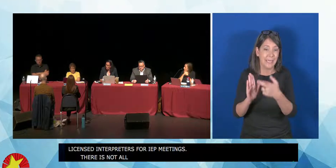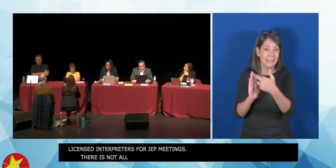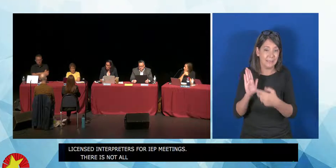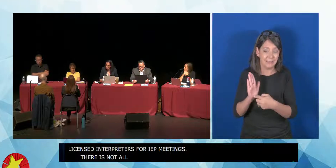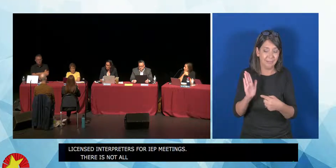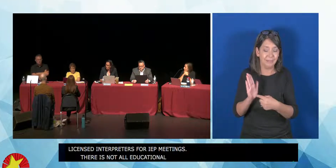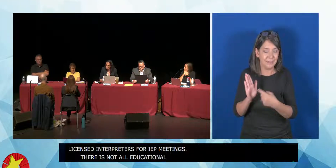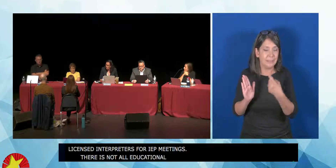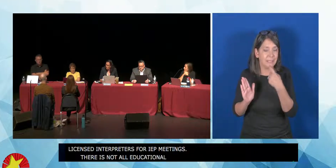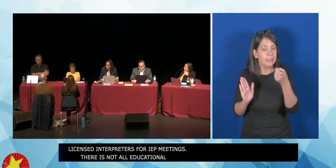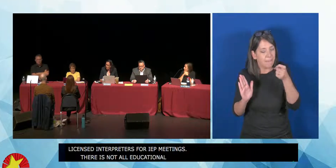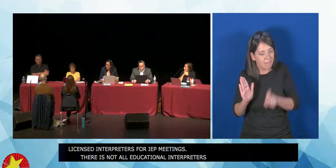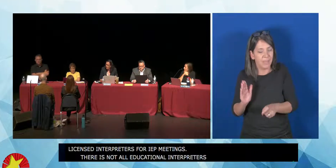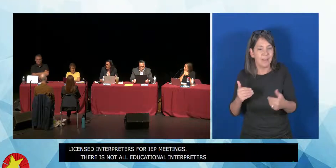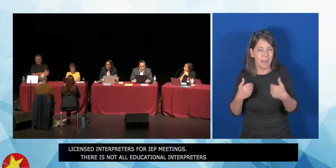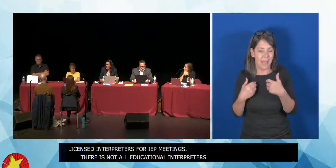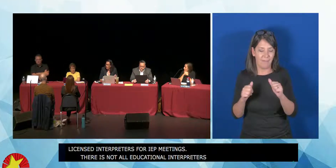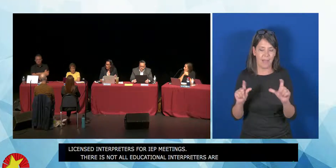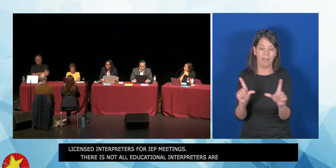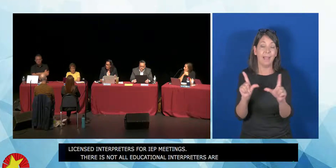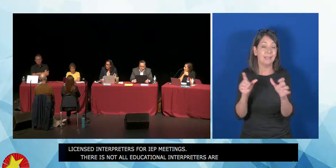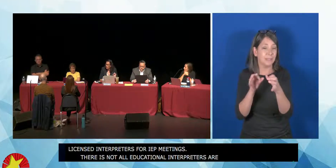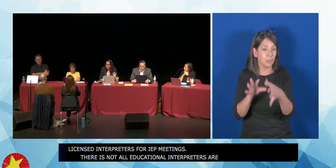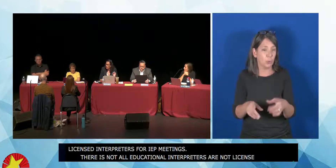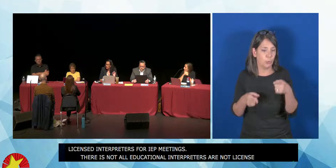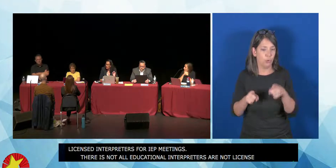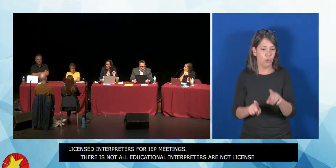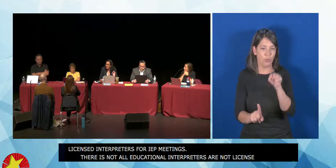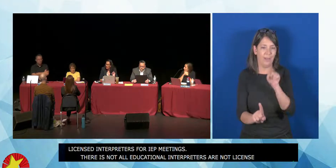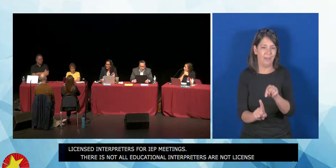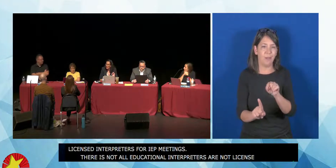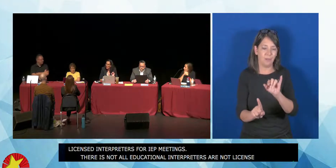licensed interpreter for those